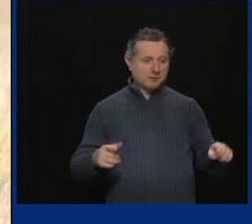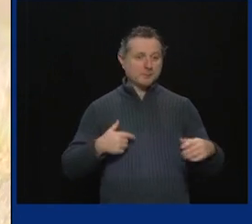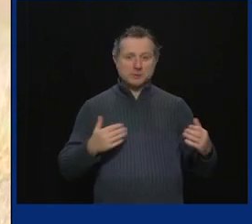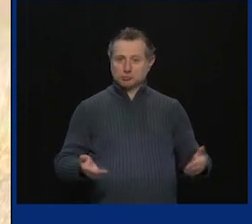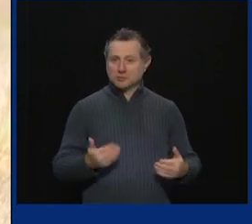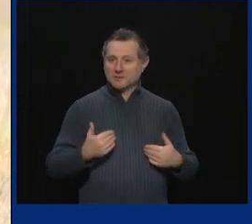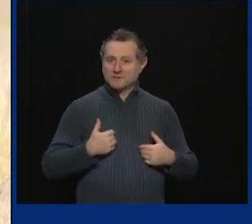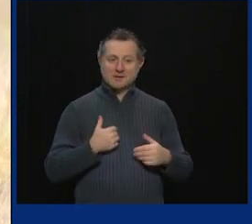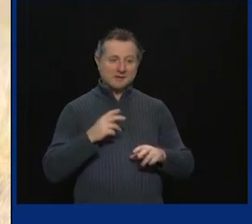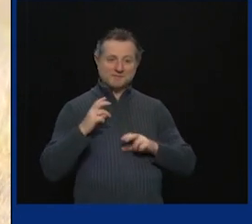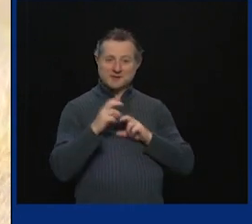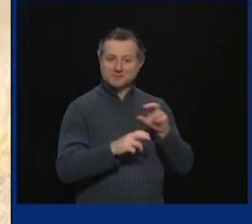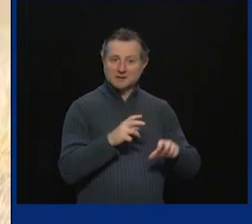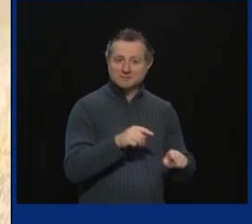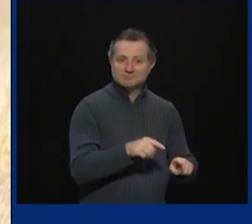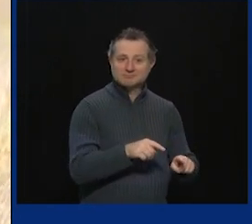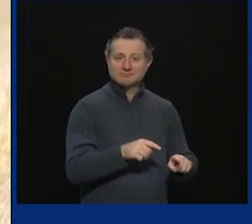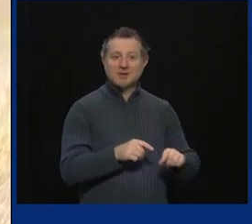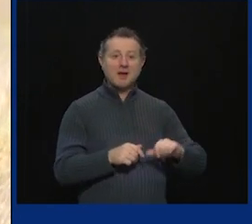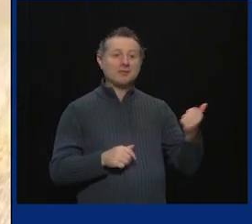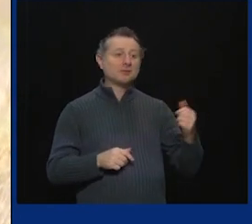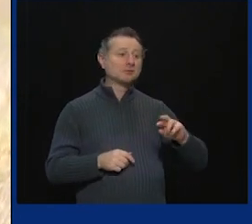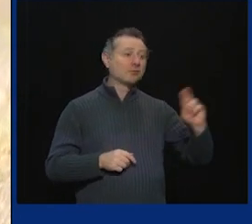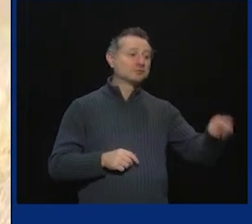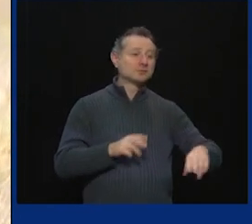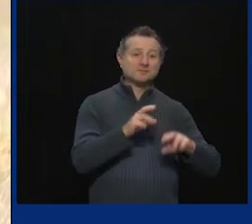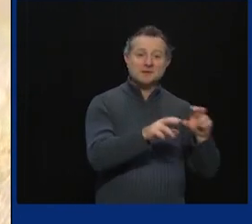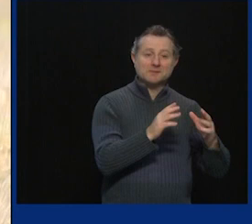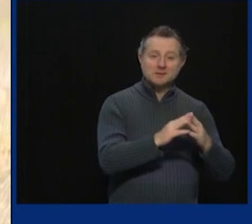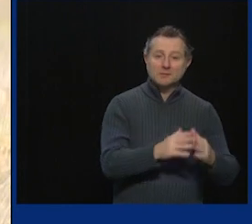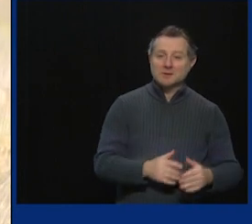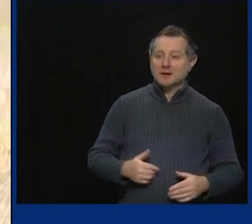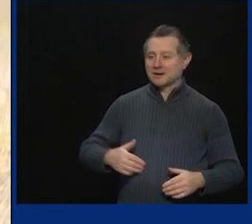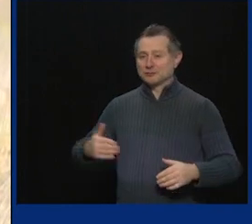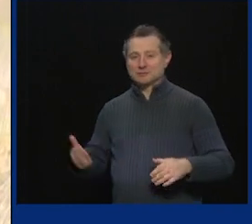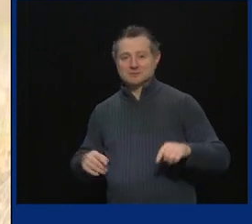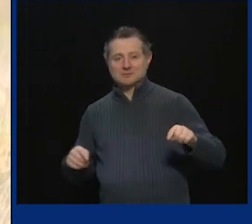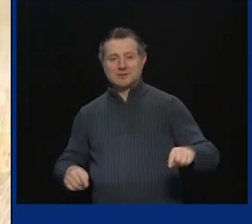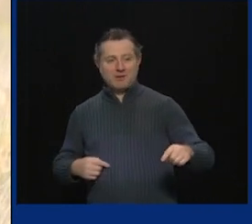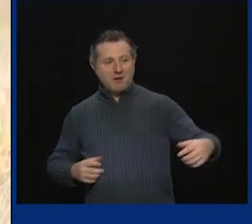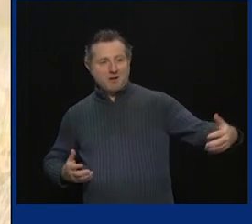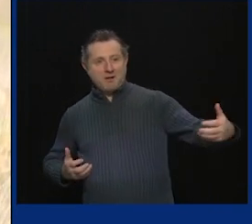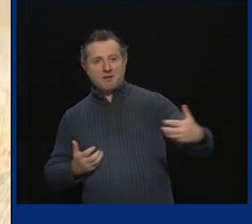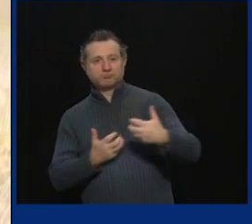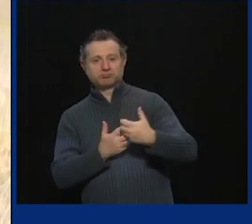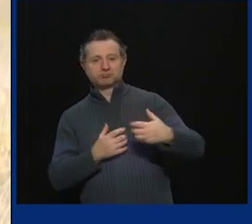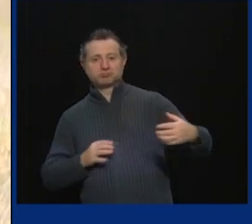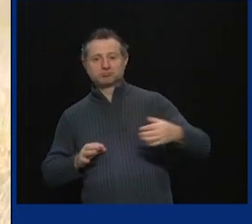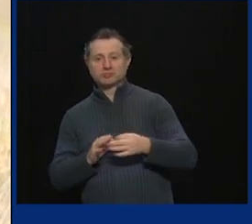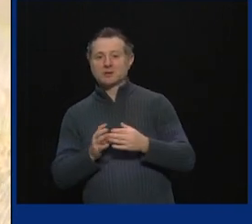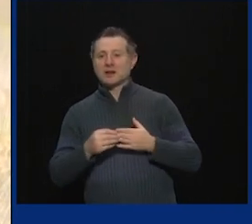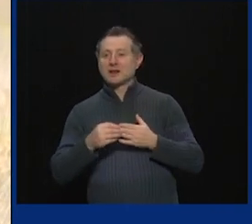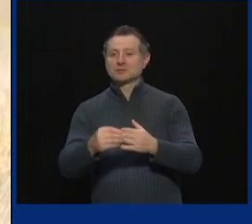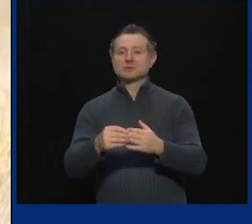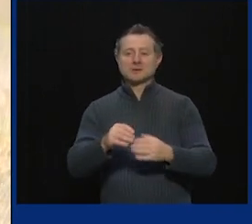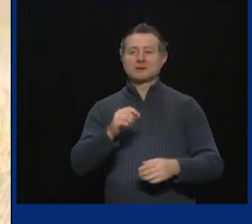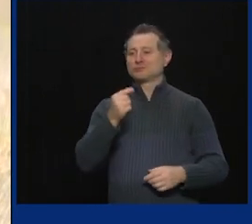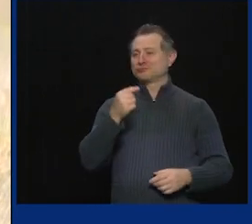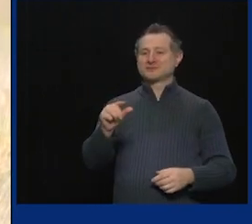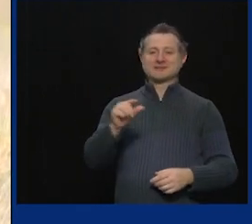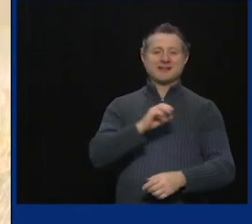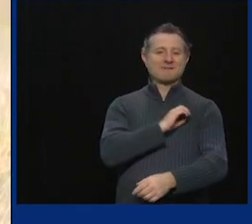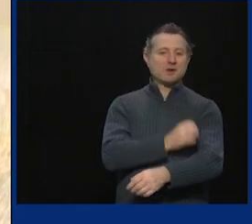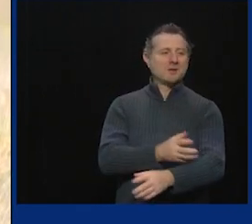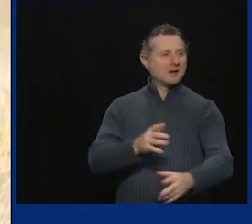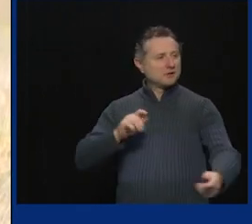in Rochester, and here today are leading to this green energy revolution, and it has a direct effect on what's happening